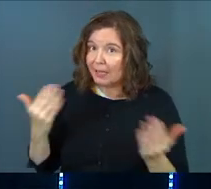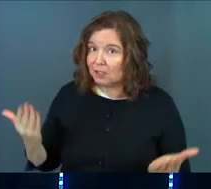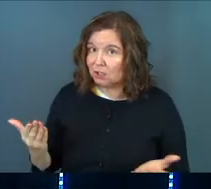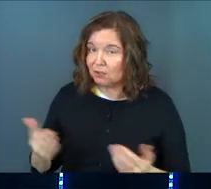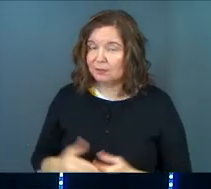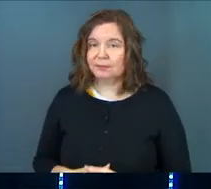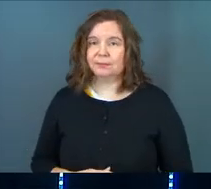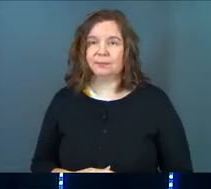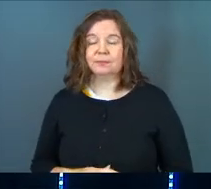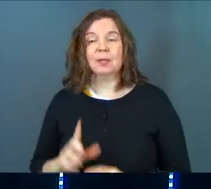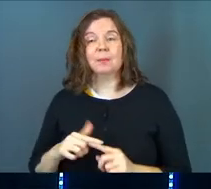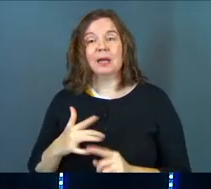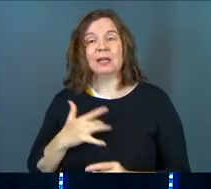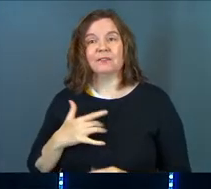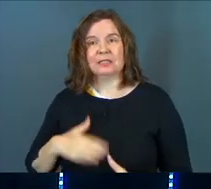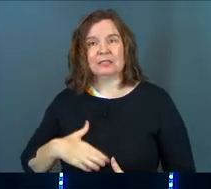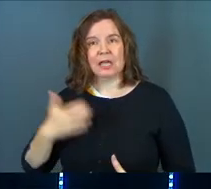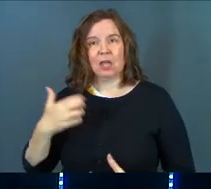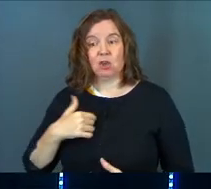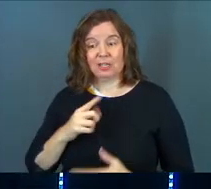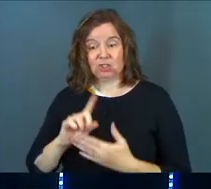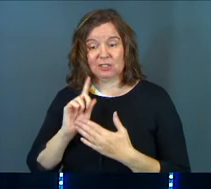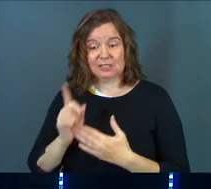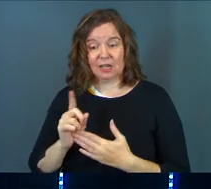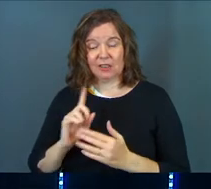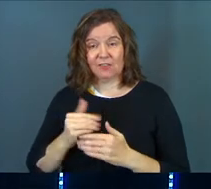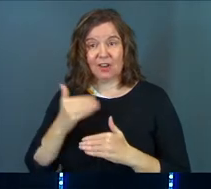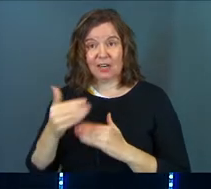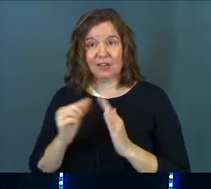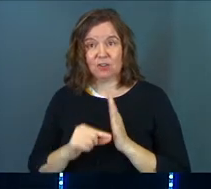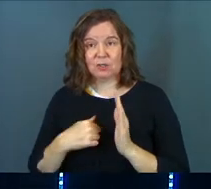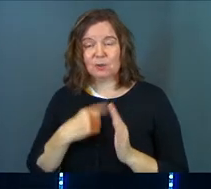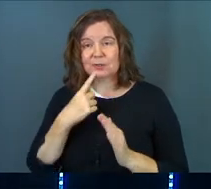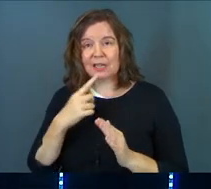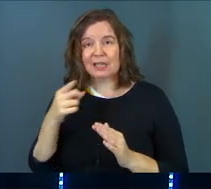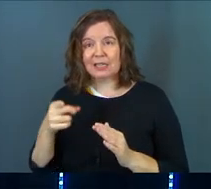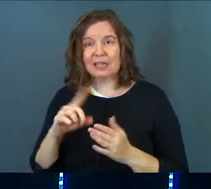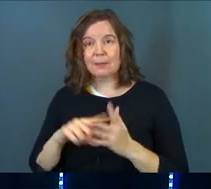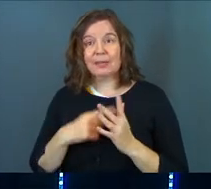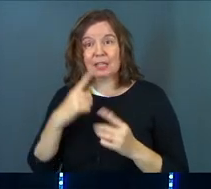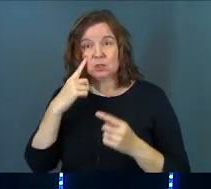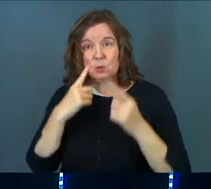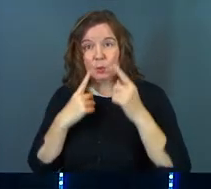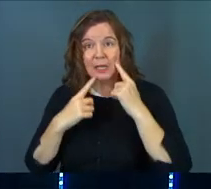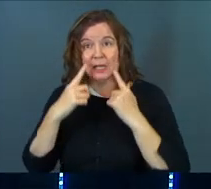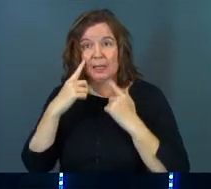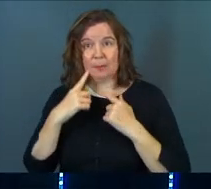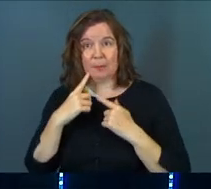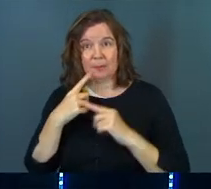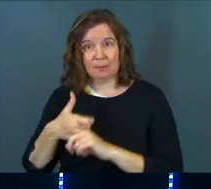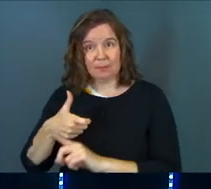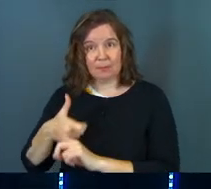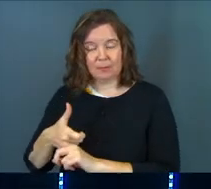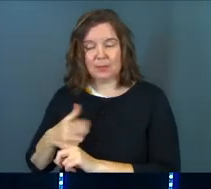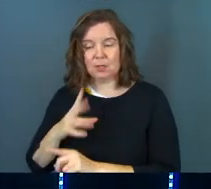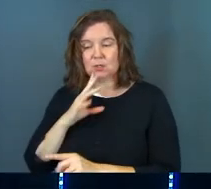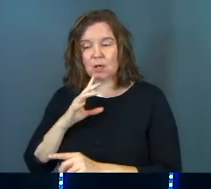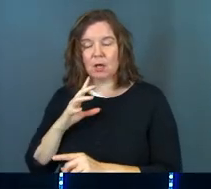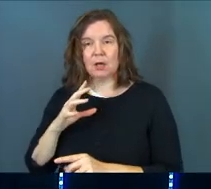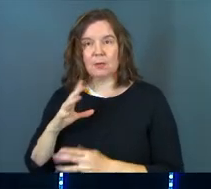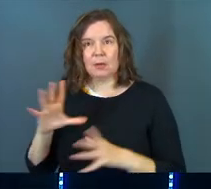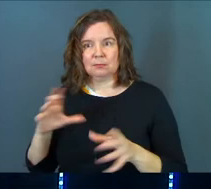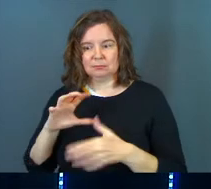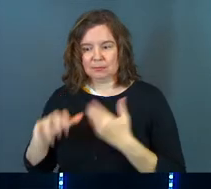expect here. But he feels anger. In just a second, the very next verse, it's going to say that he begins to weep. So talk